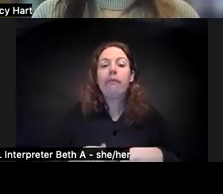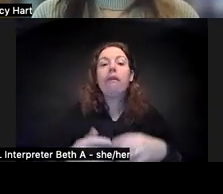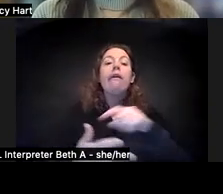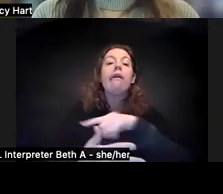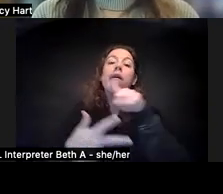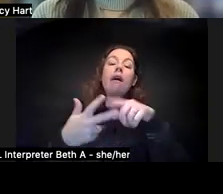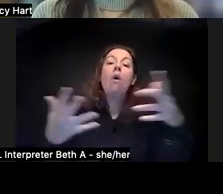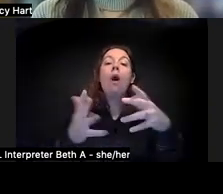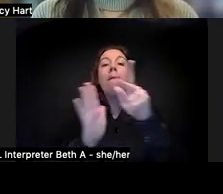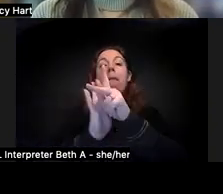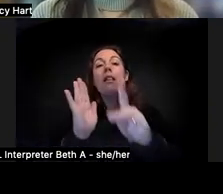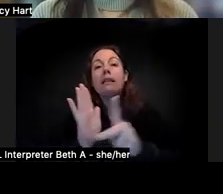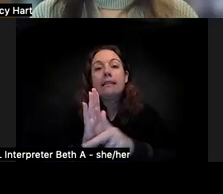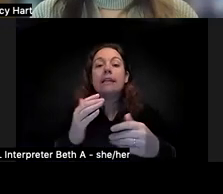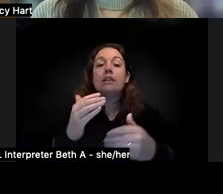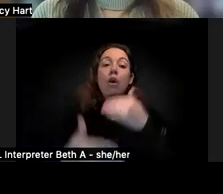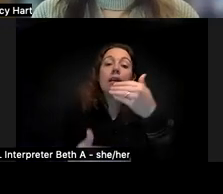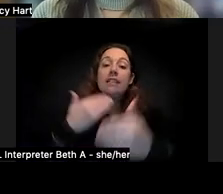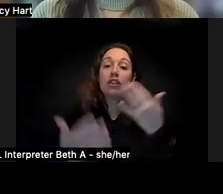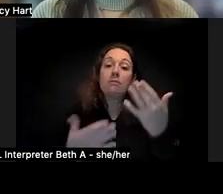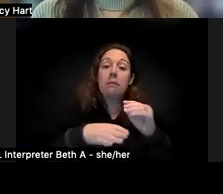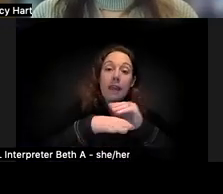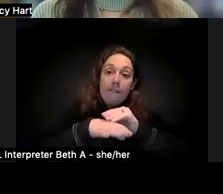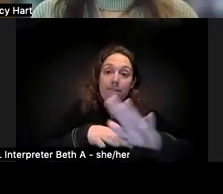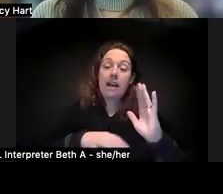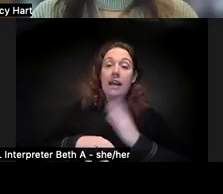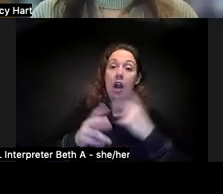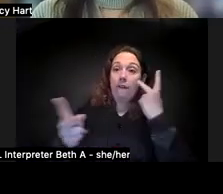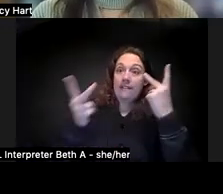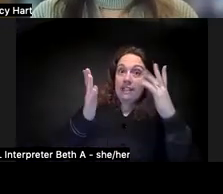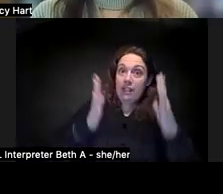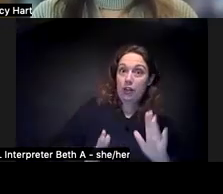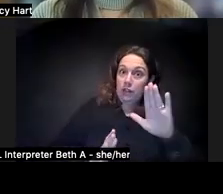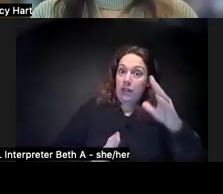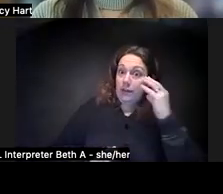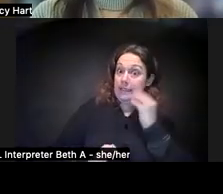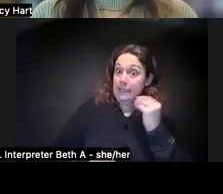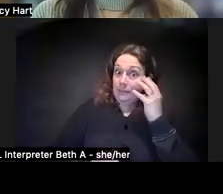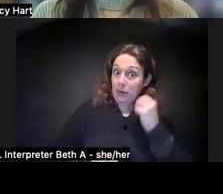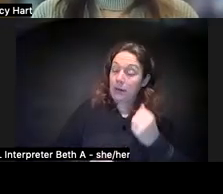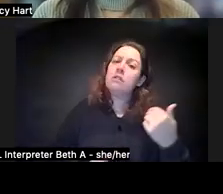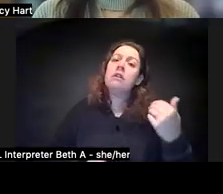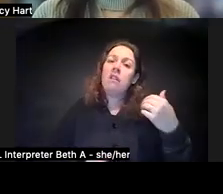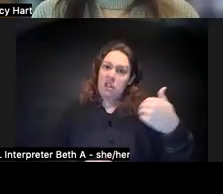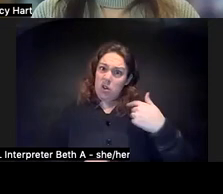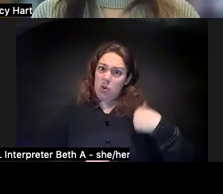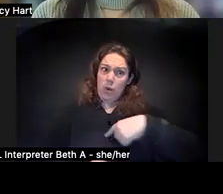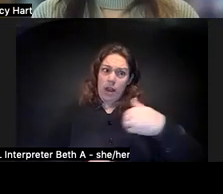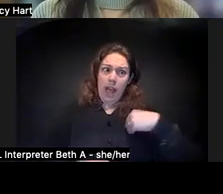the visitor's experience? Are there barriers that the person is aware